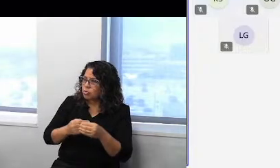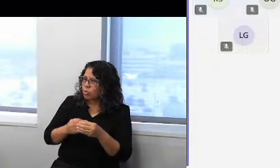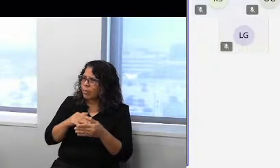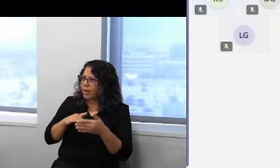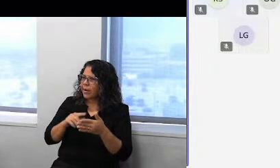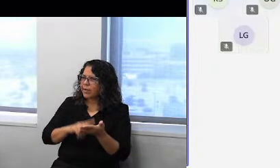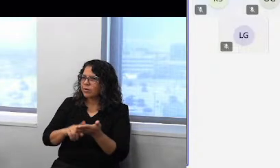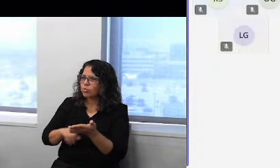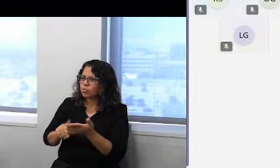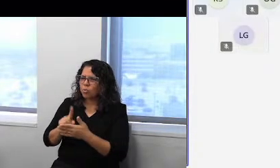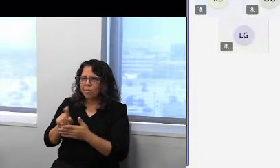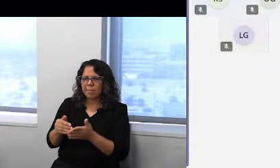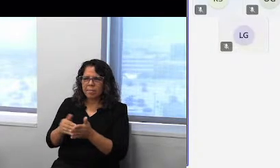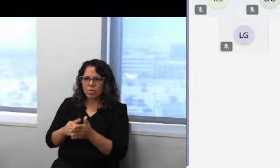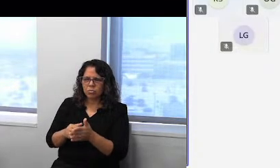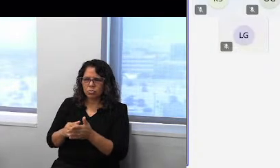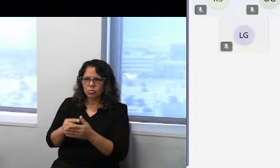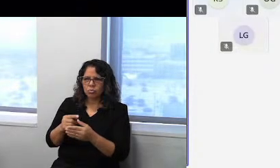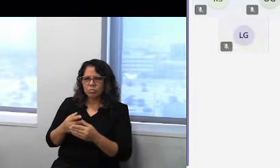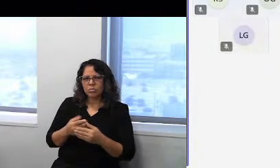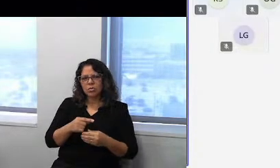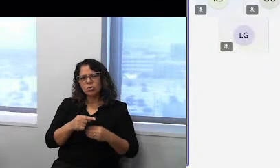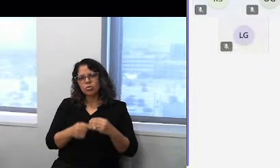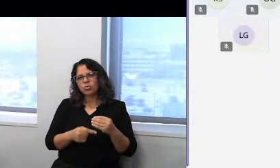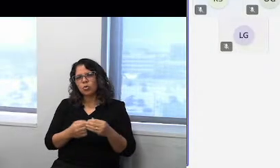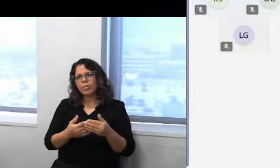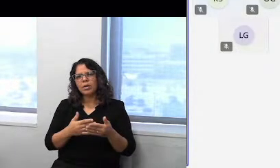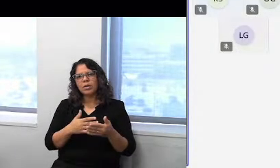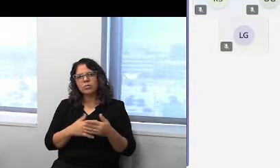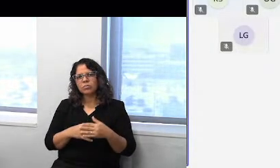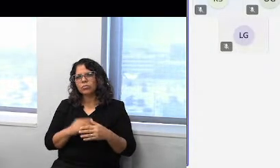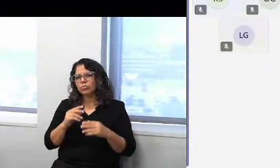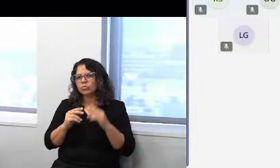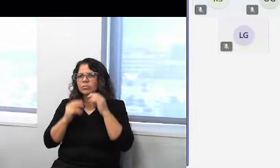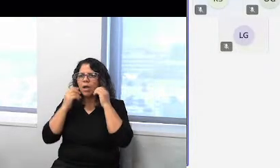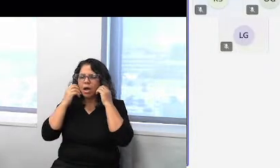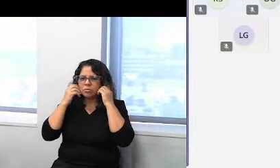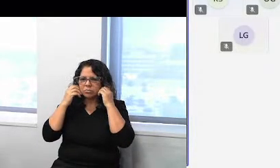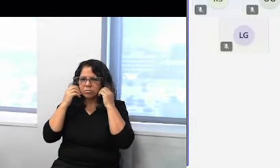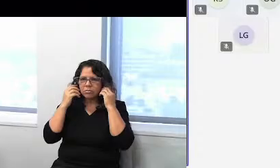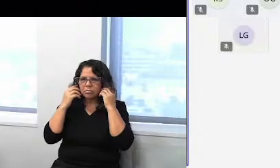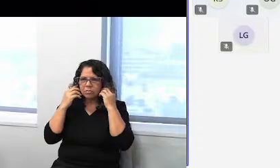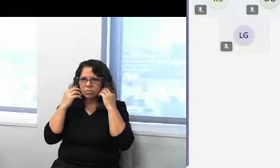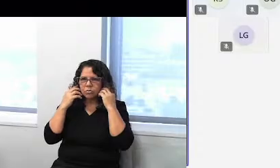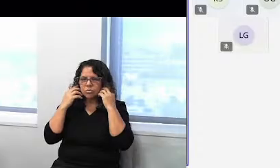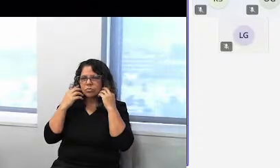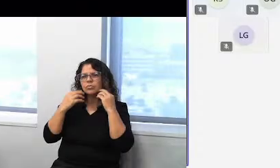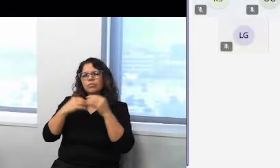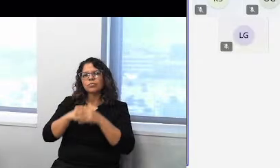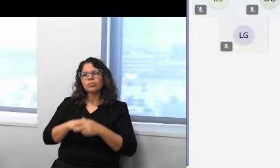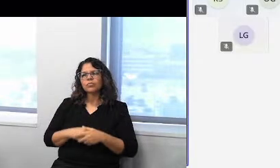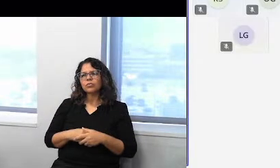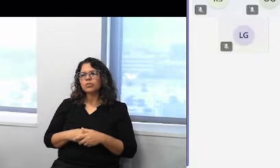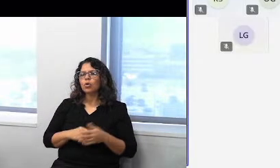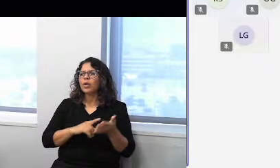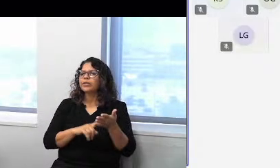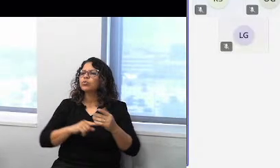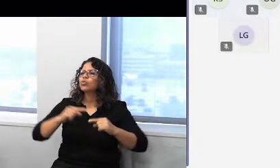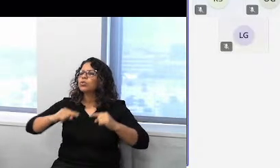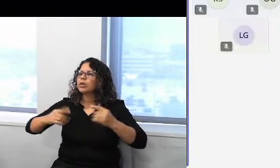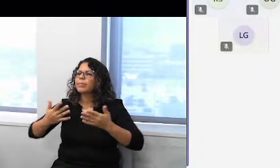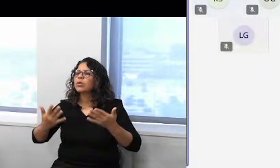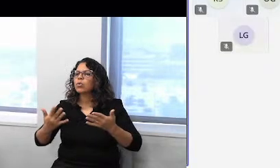the dynamic studies. Yes, I Right. believe Mr. Shipman asked when you would be That doing them. when it will be. So dynamic studies are always done. And I want to